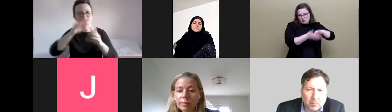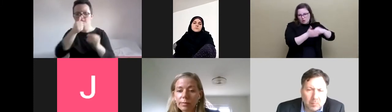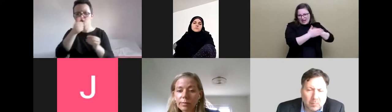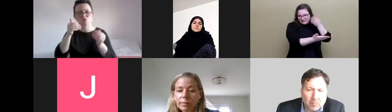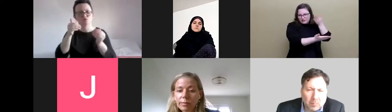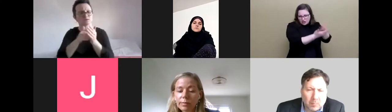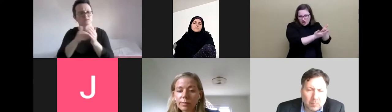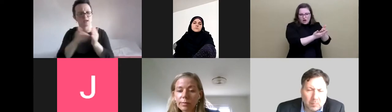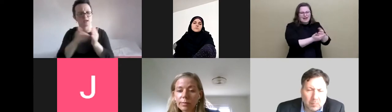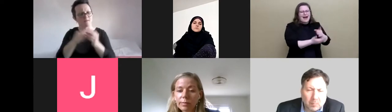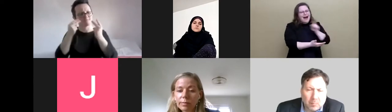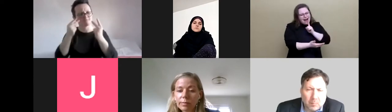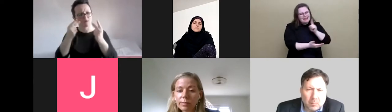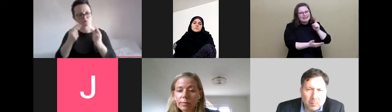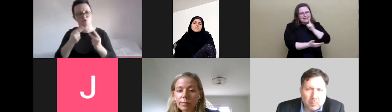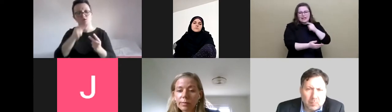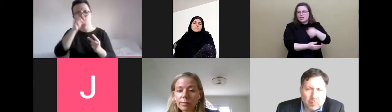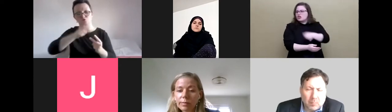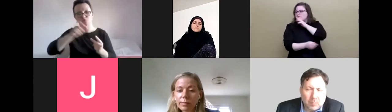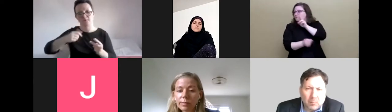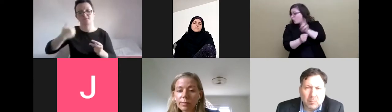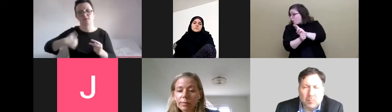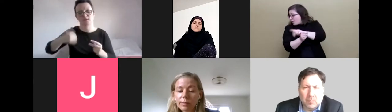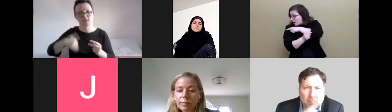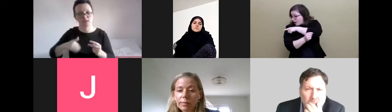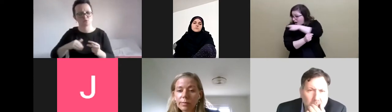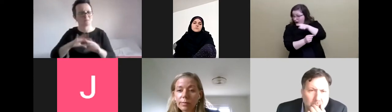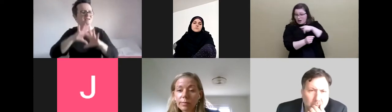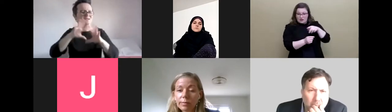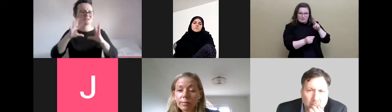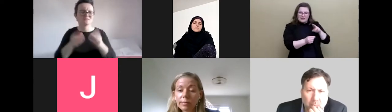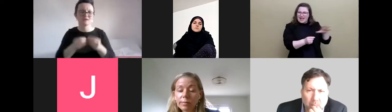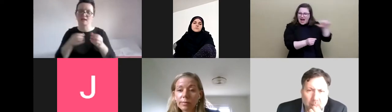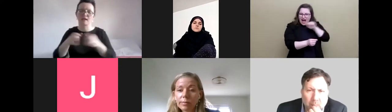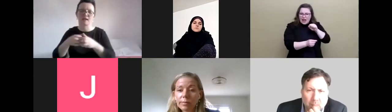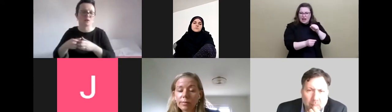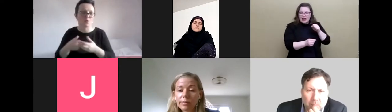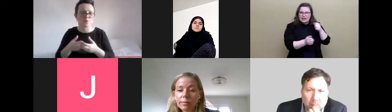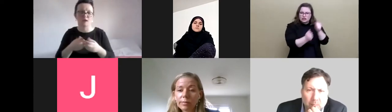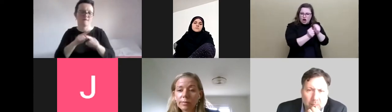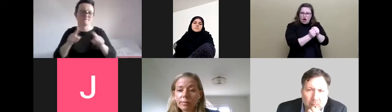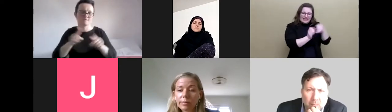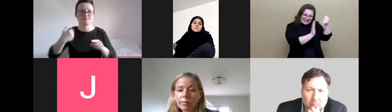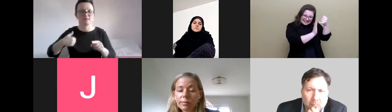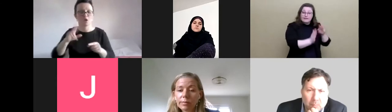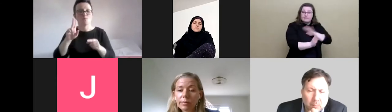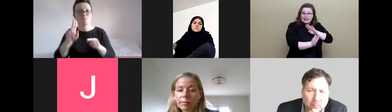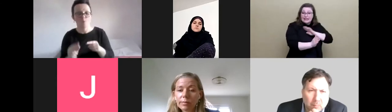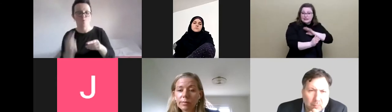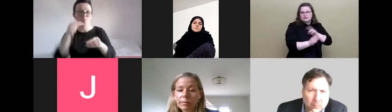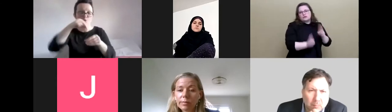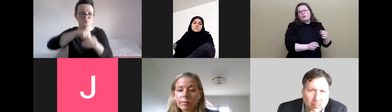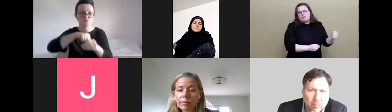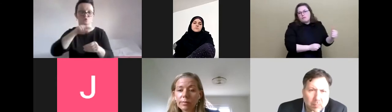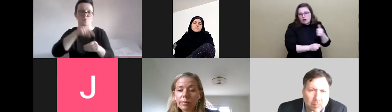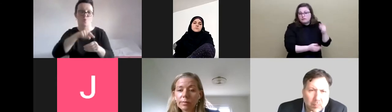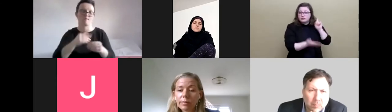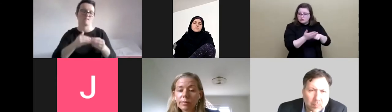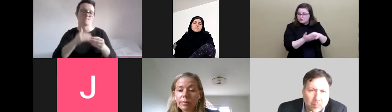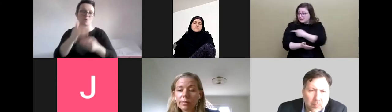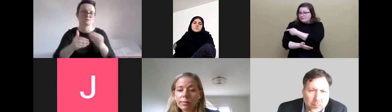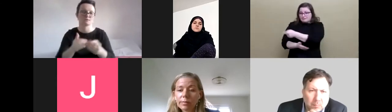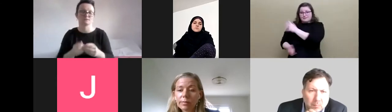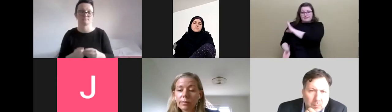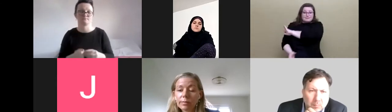always check whether all the necessary elements are included in order to ensure the